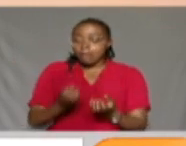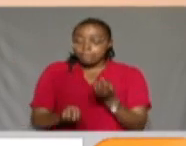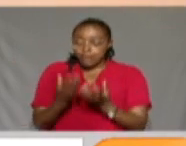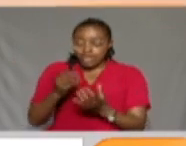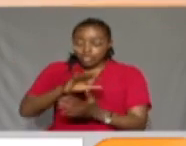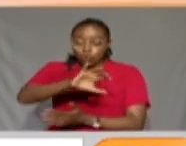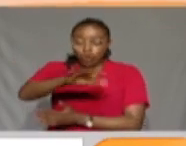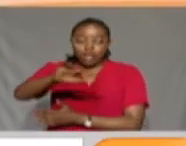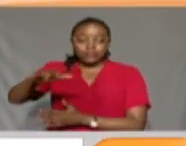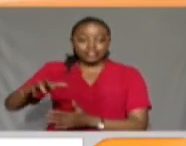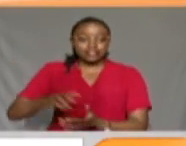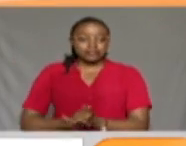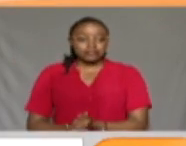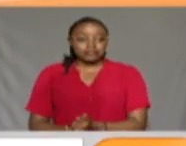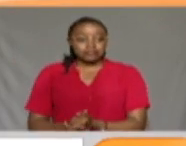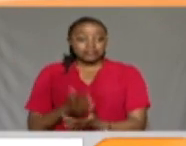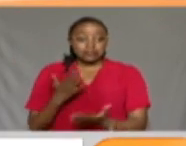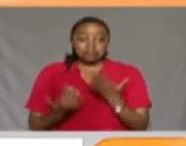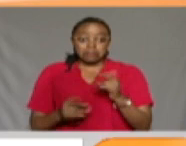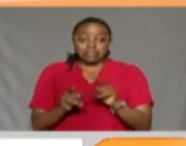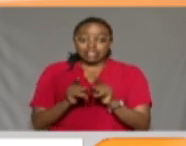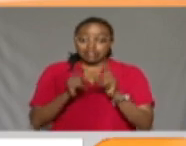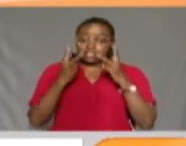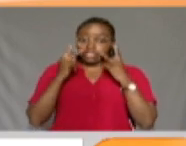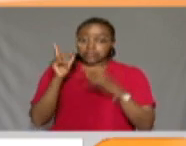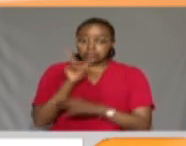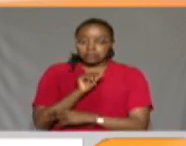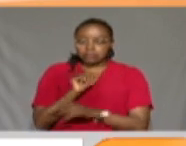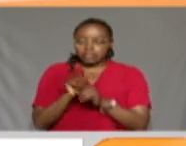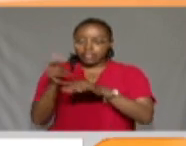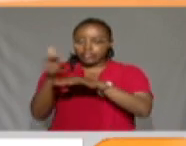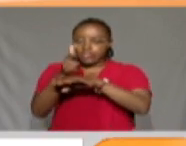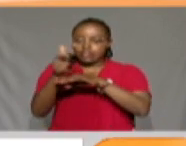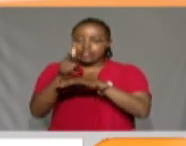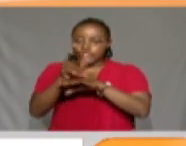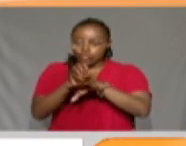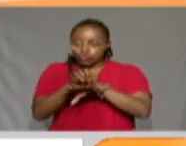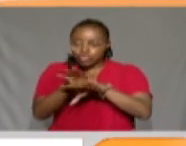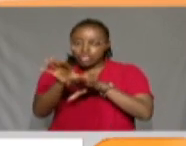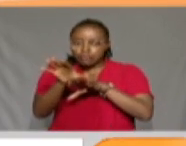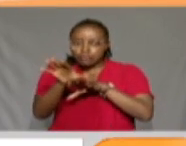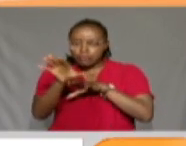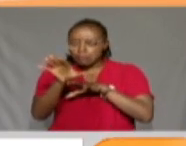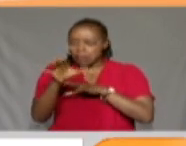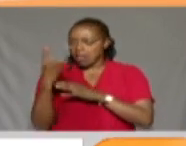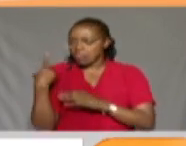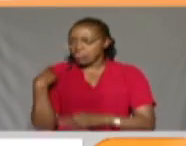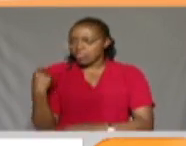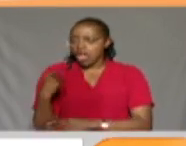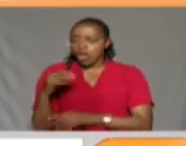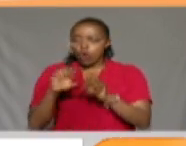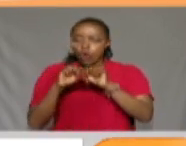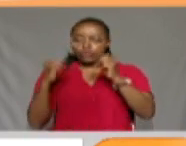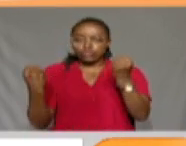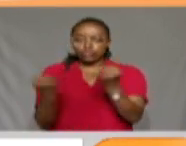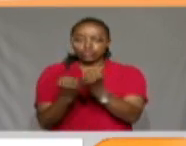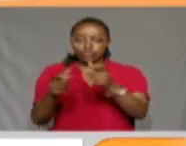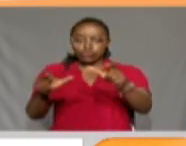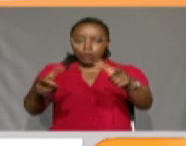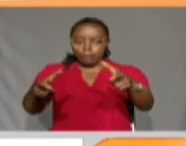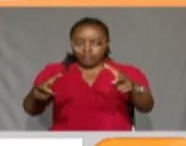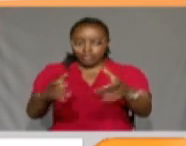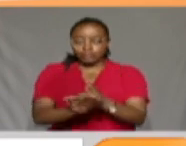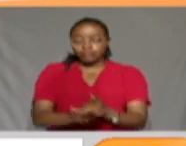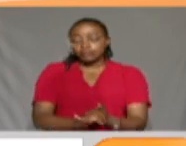Baringo. You probably may have seen their video that went viral not too long ago on social media. Well,